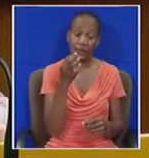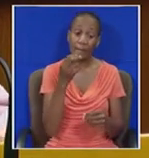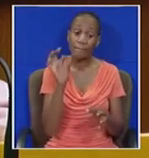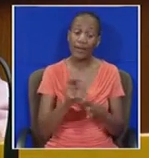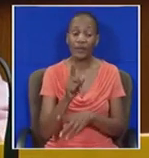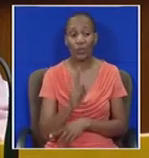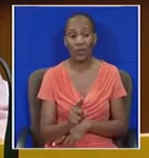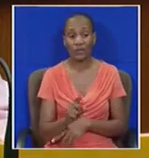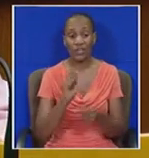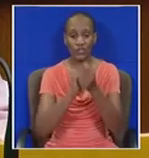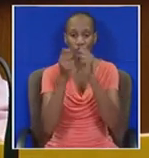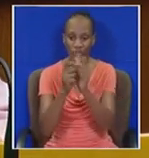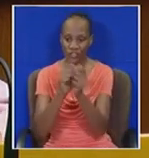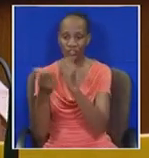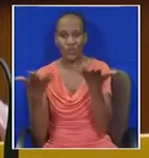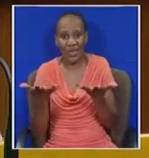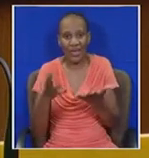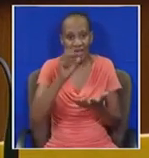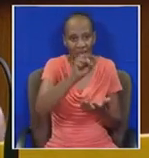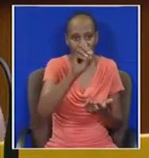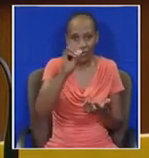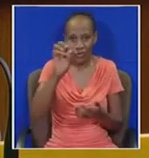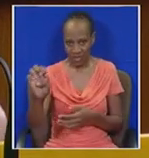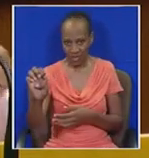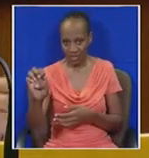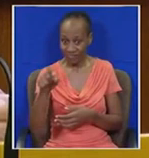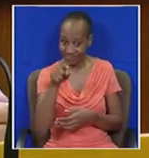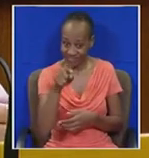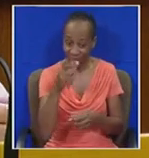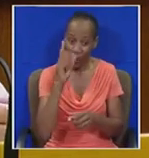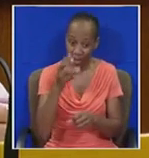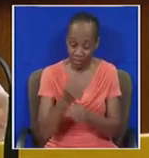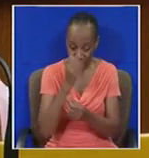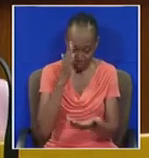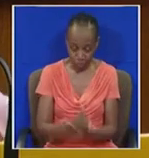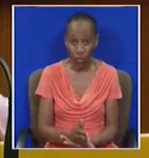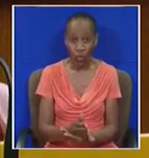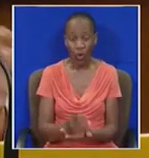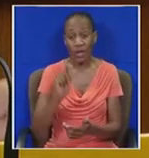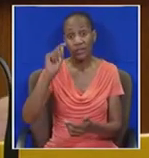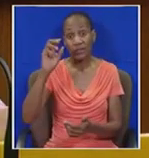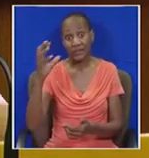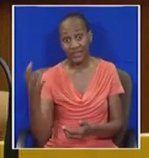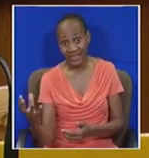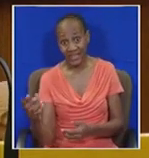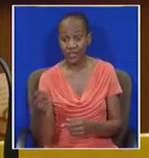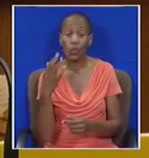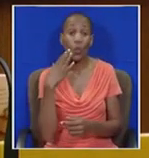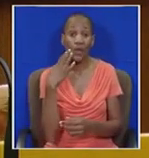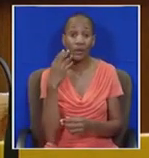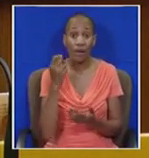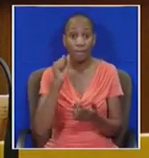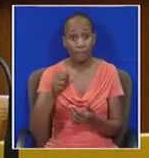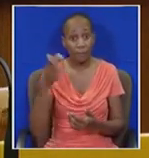in state-owned entities ensure that all tenders will be very specific on